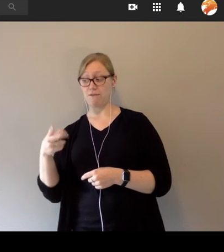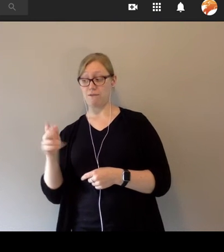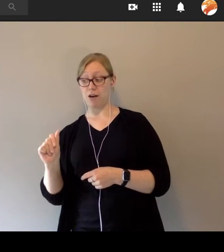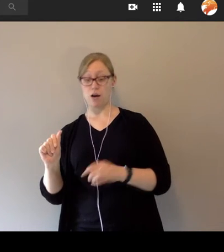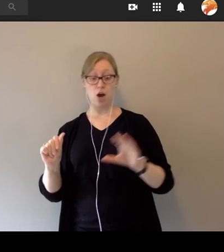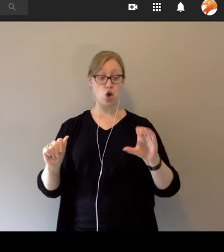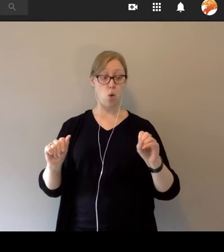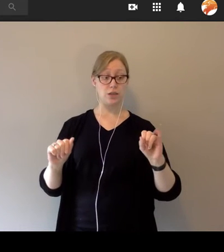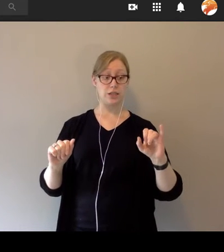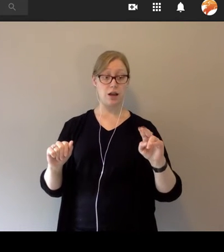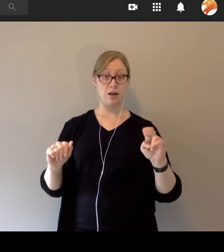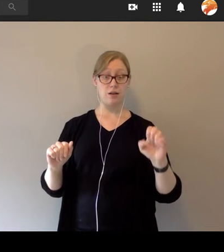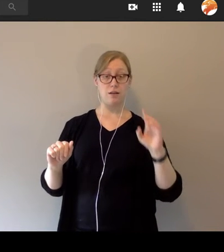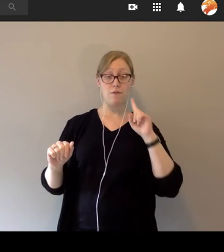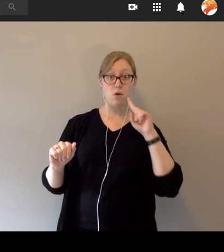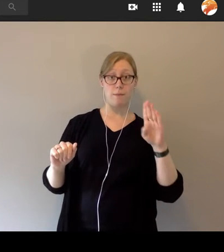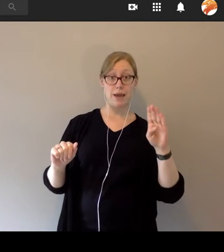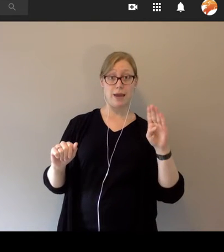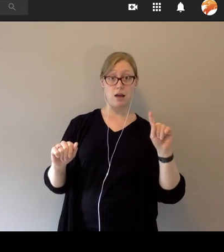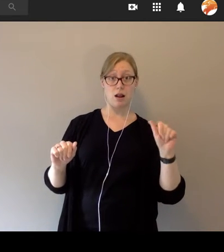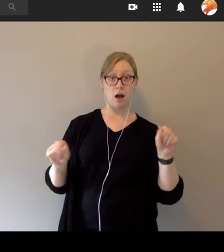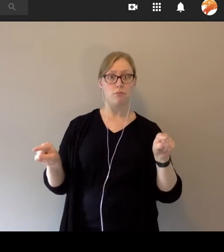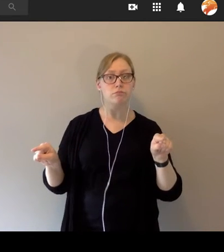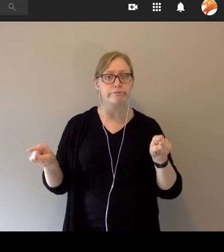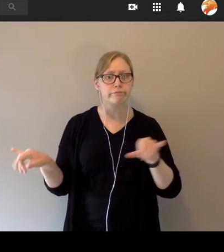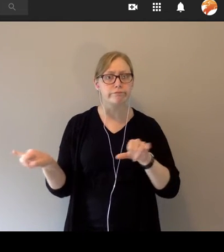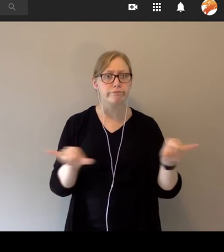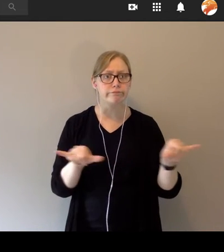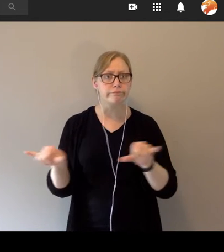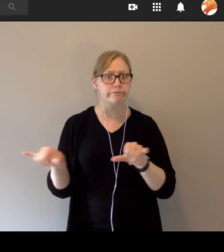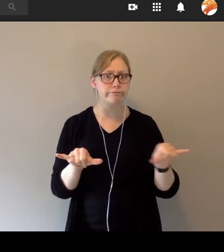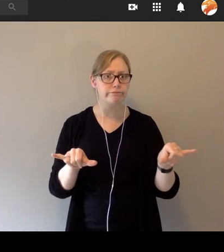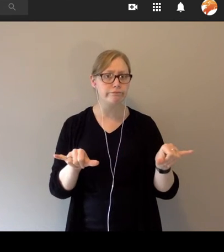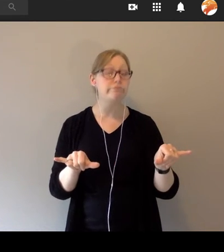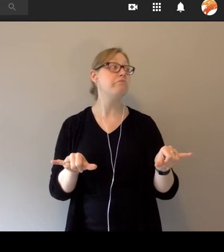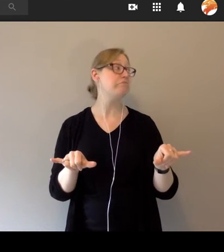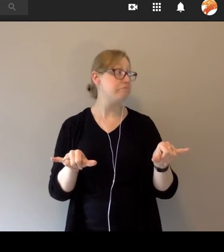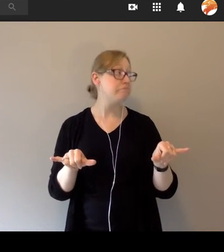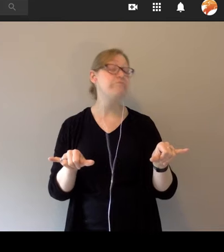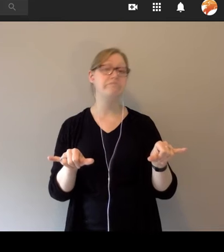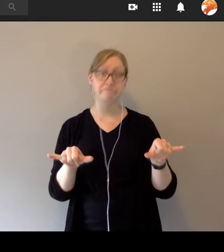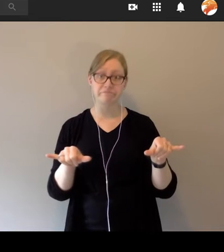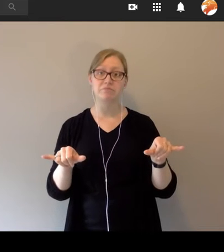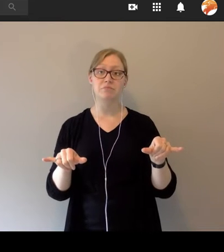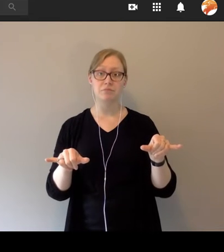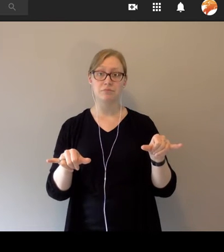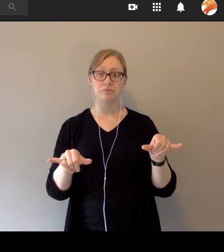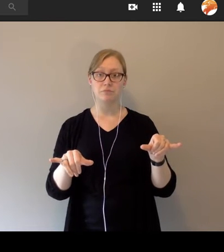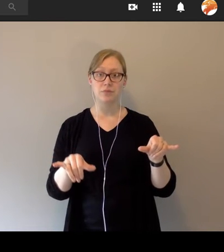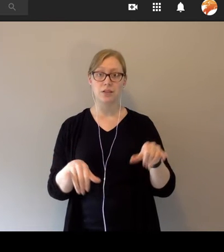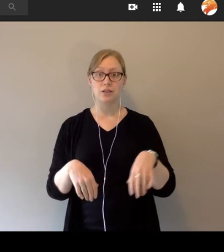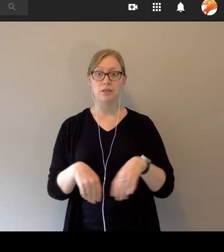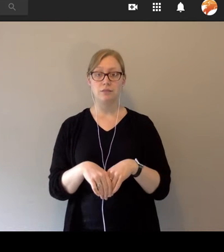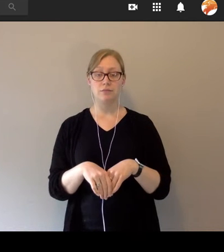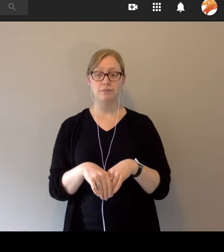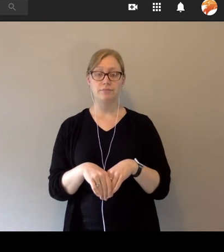measurement. So the sine of alpha is going to be equal to the cosine of